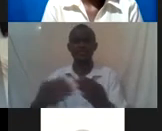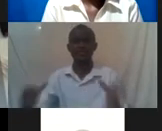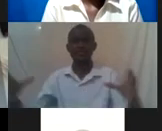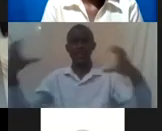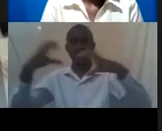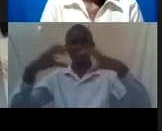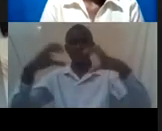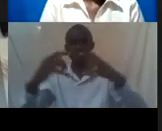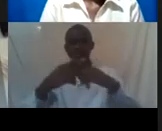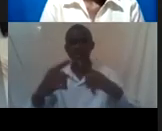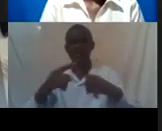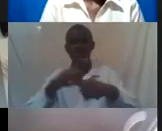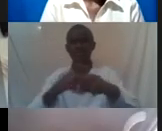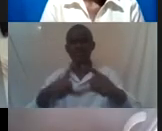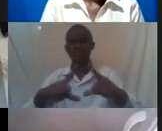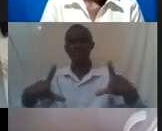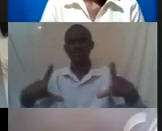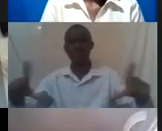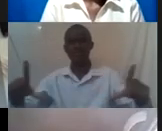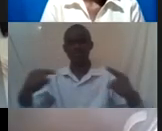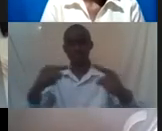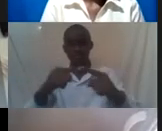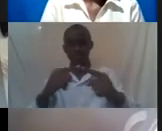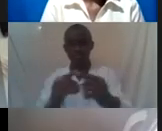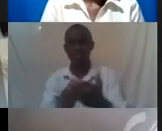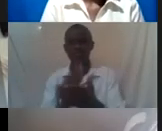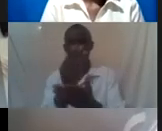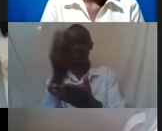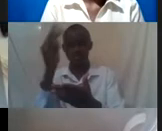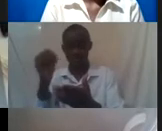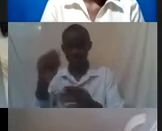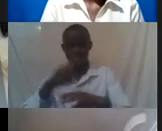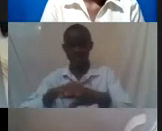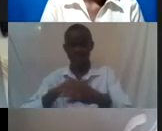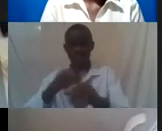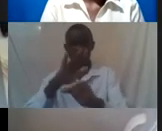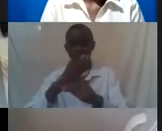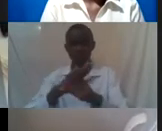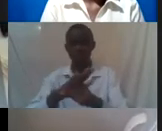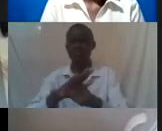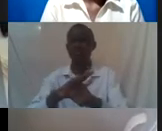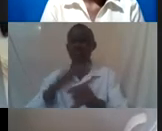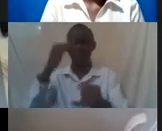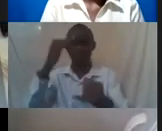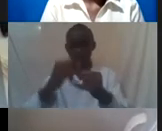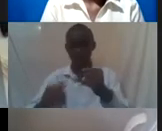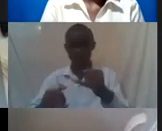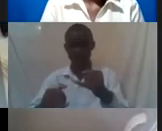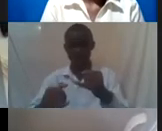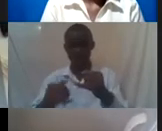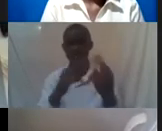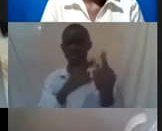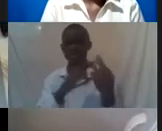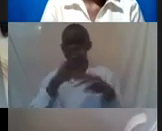approved. So when we do division of revenue, many times we end up relying on very old accounts, which